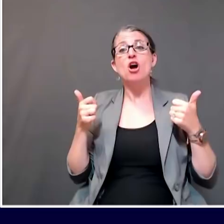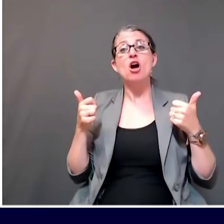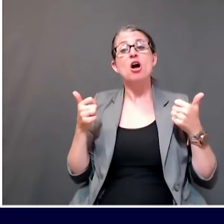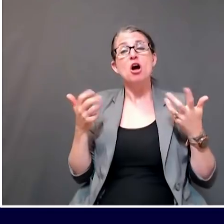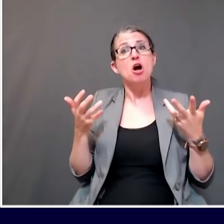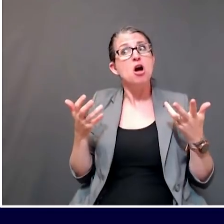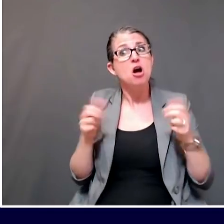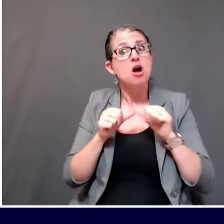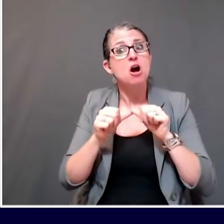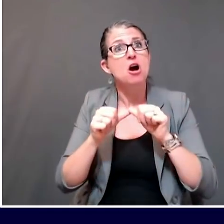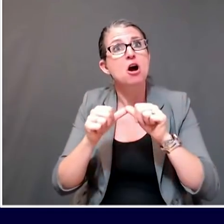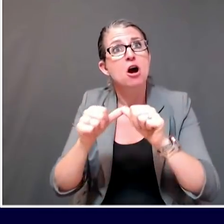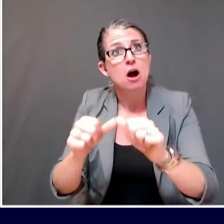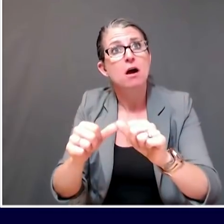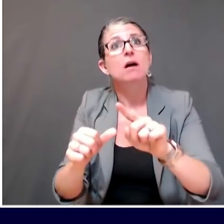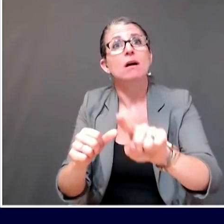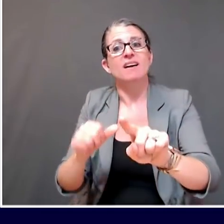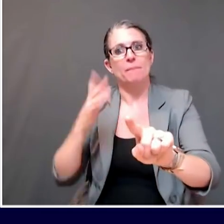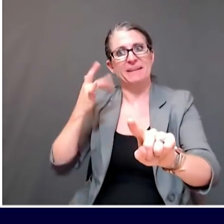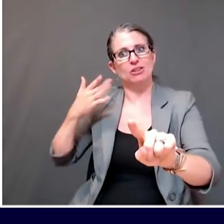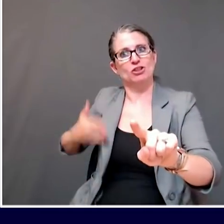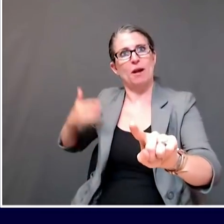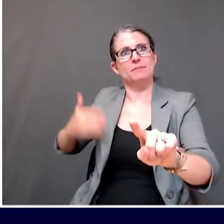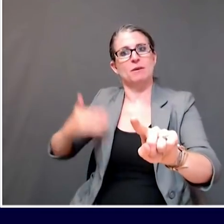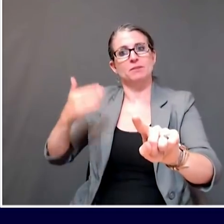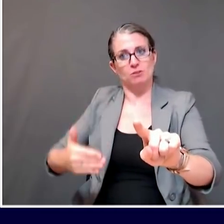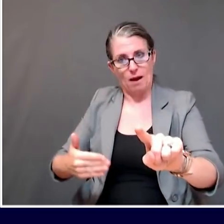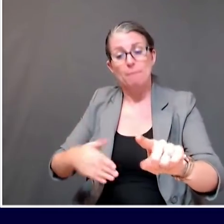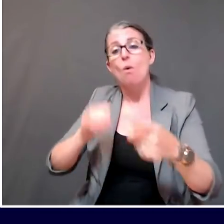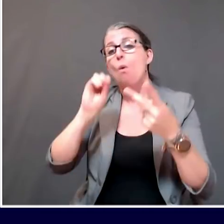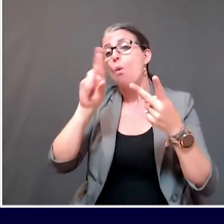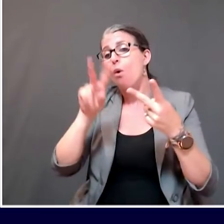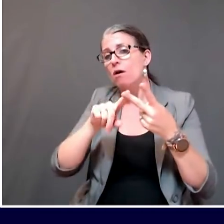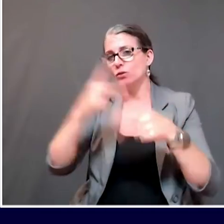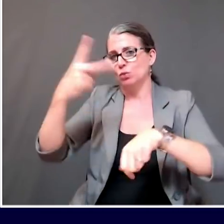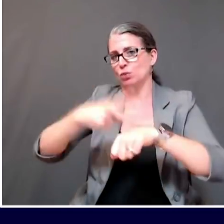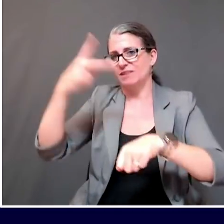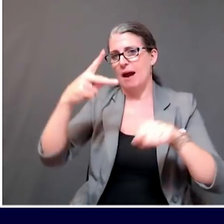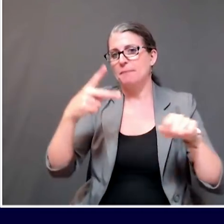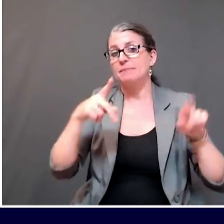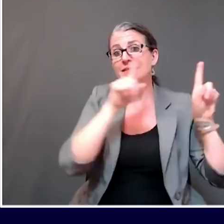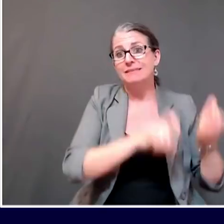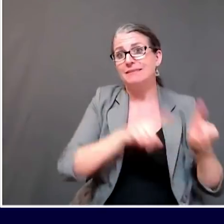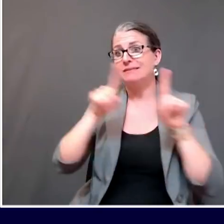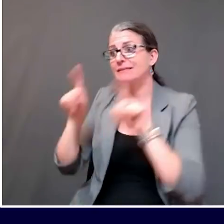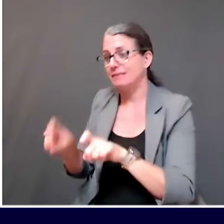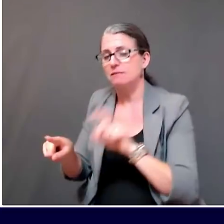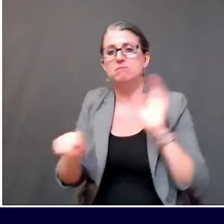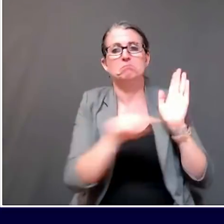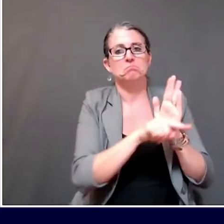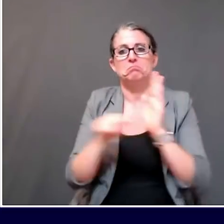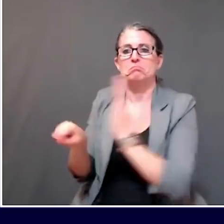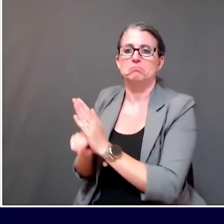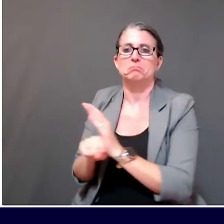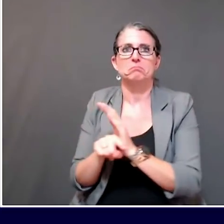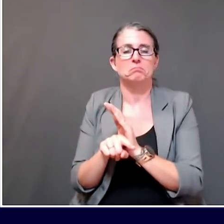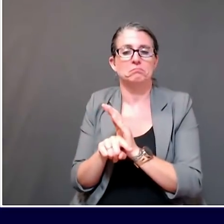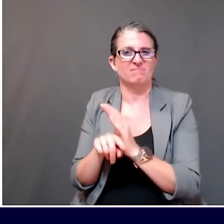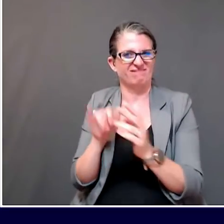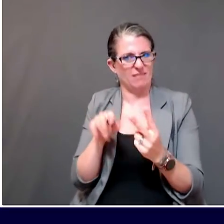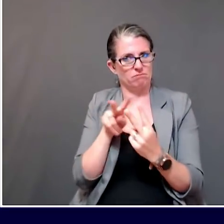Previously, the US CDC somewhat thought that both approaches were acceptable, but more recent data have shown that